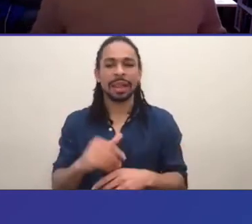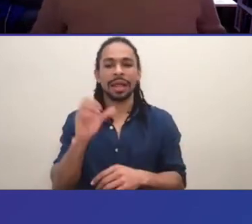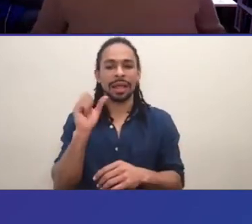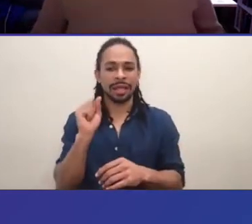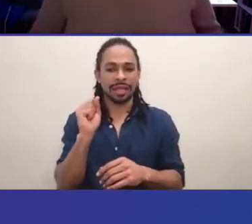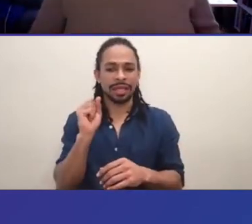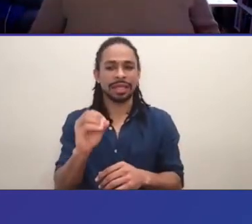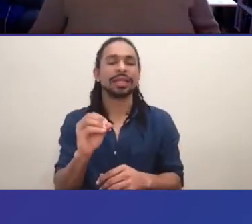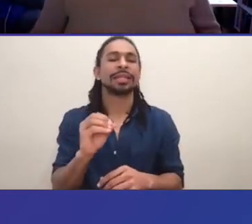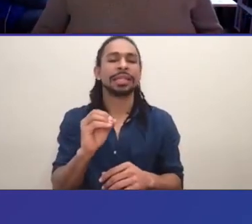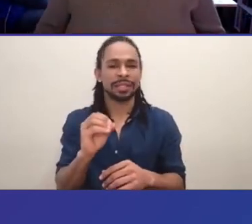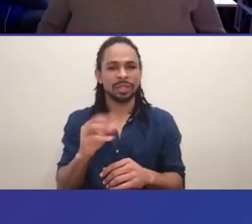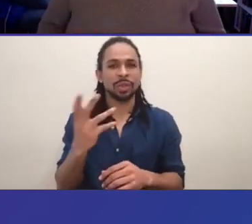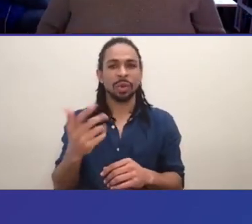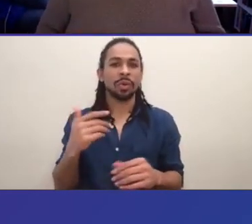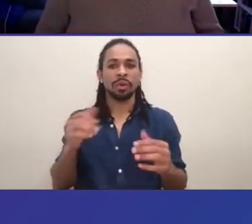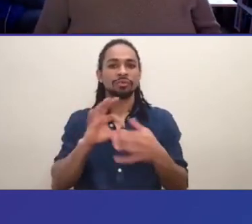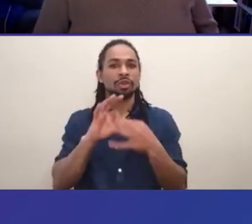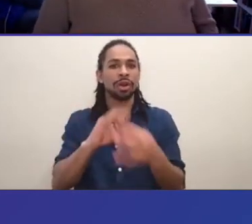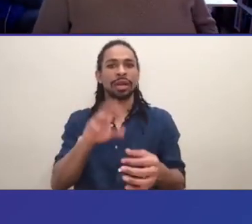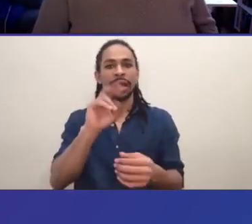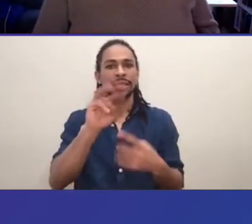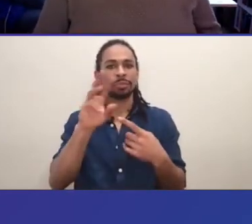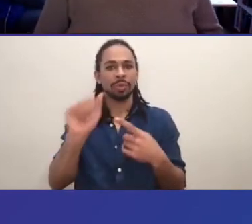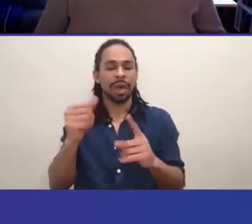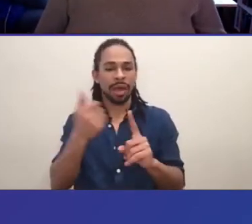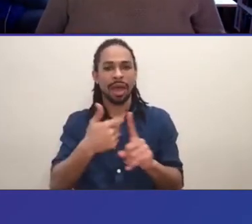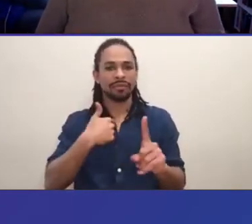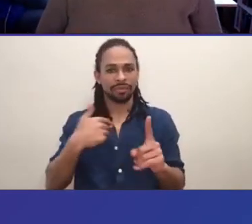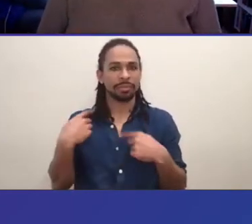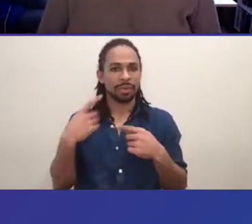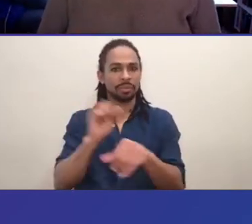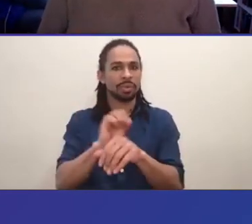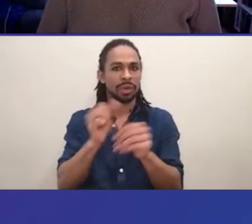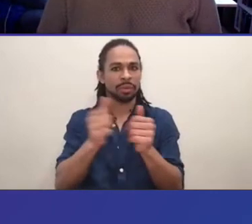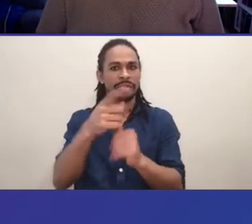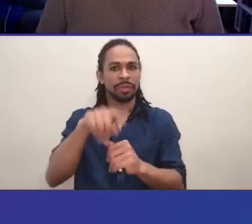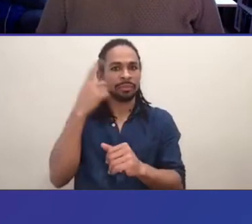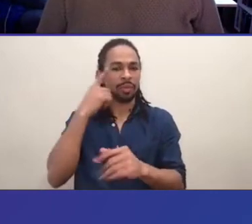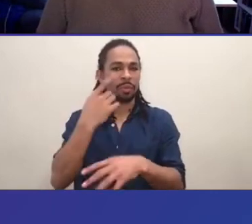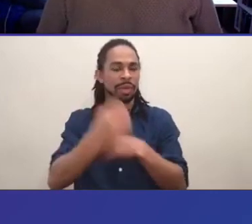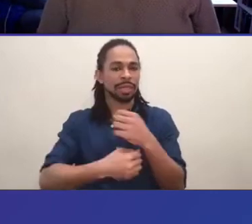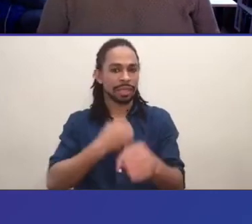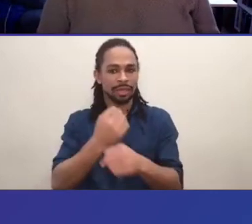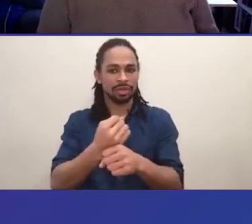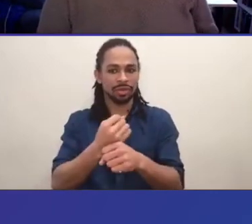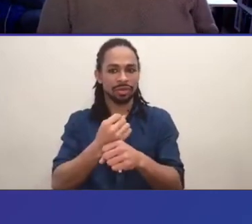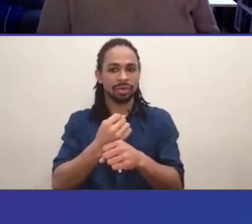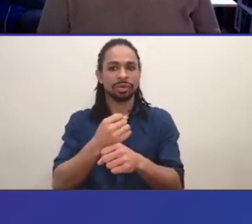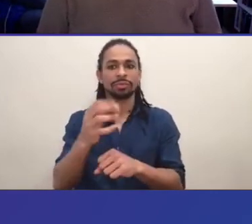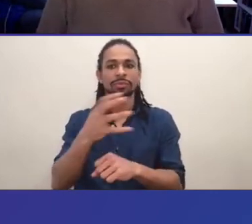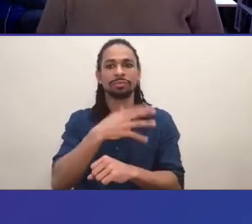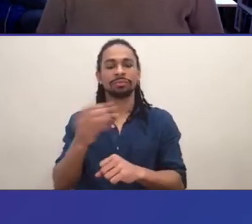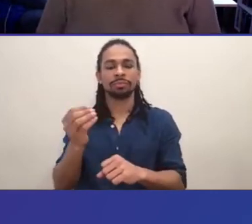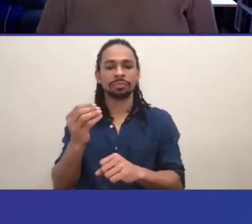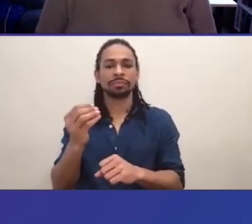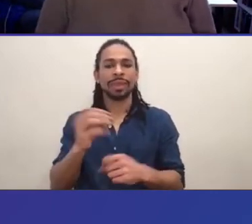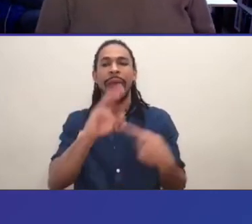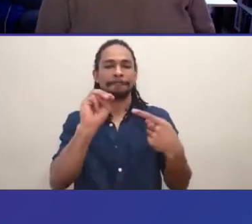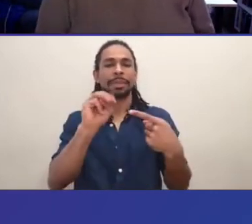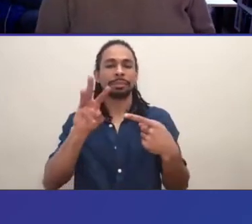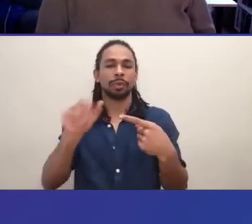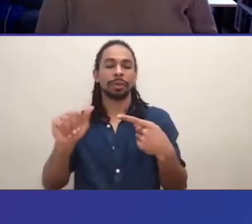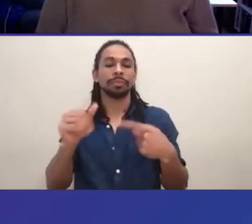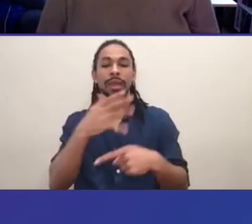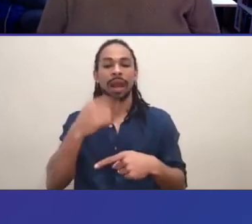with NWA, like, I've been working with them for a year, and I've felt discomfort